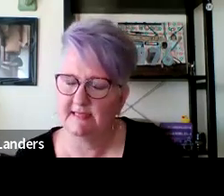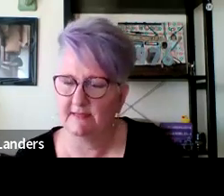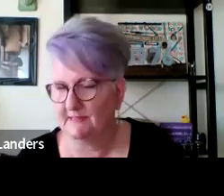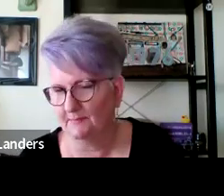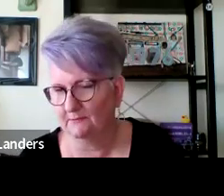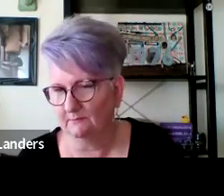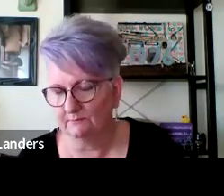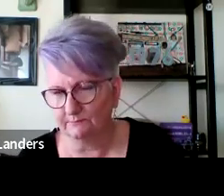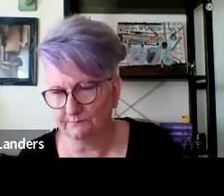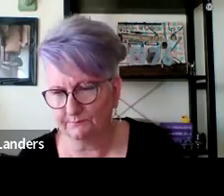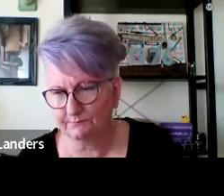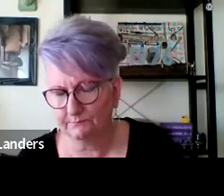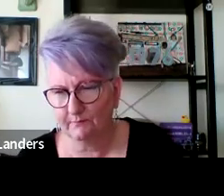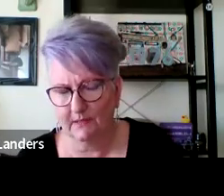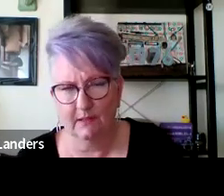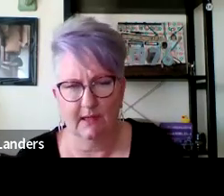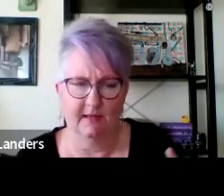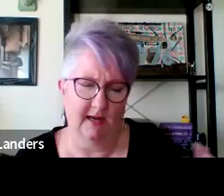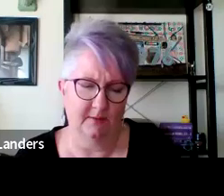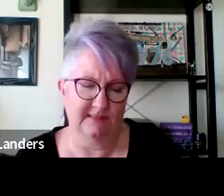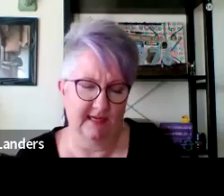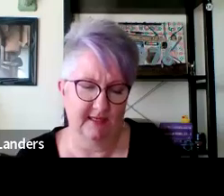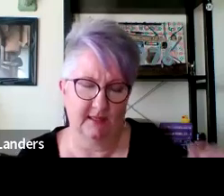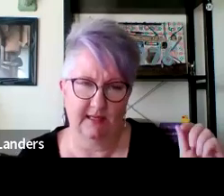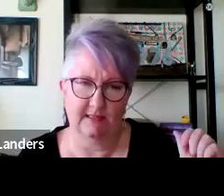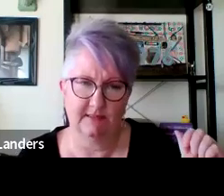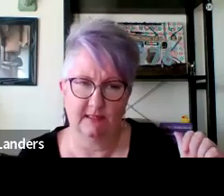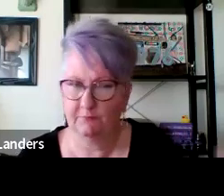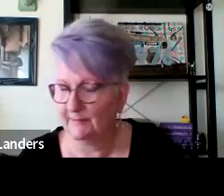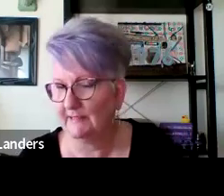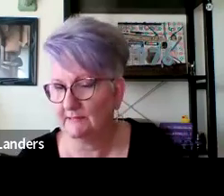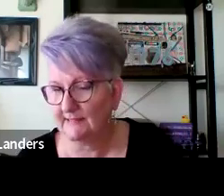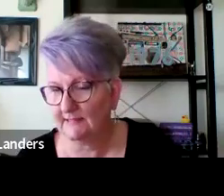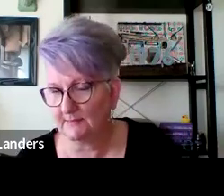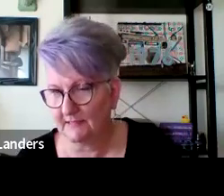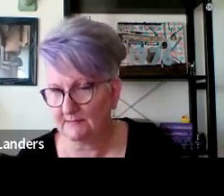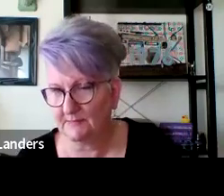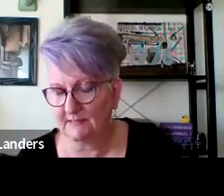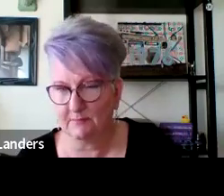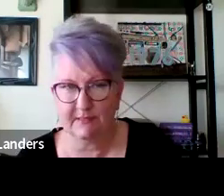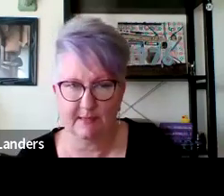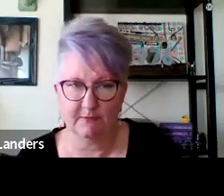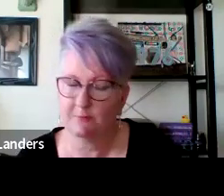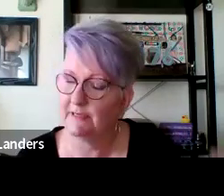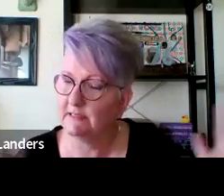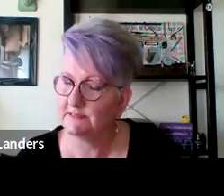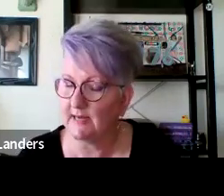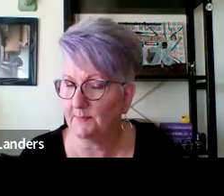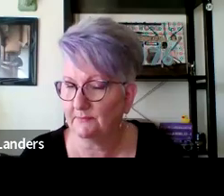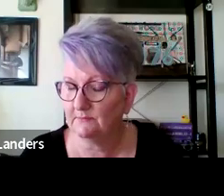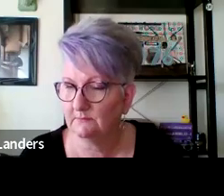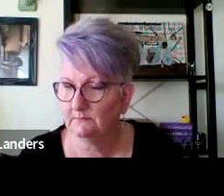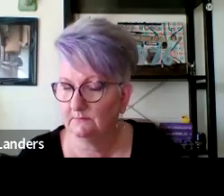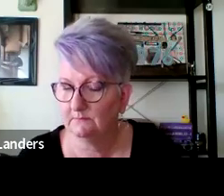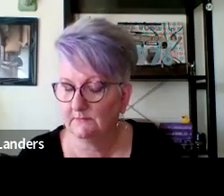Who is missing at the table? And I always say that if we could say somebody is missing from the table, then we need to